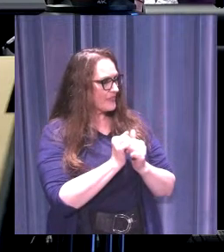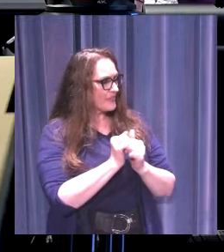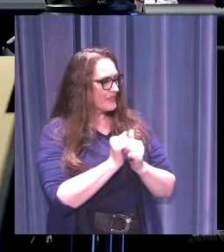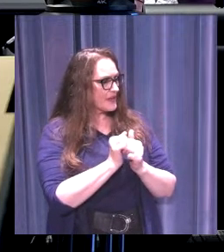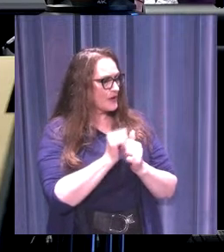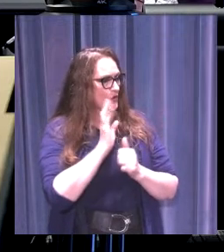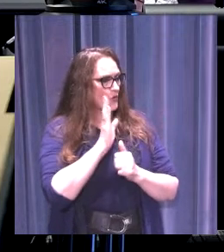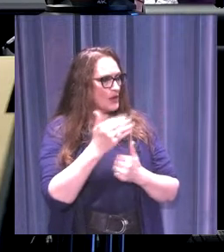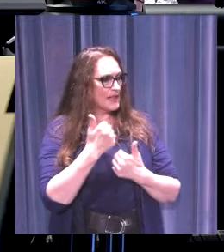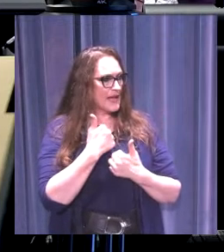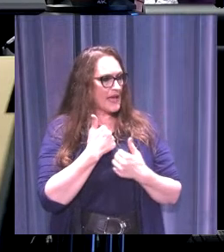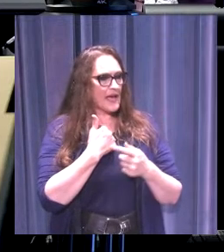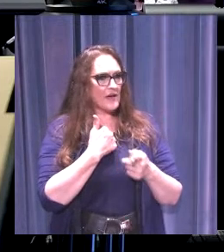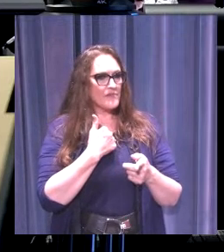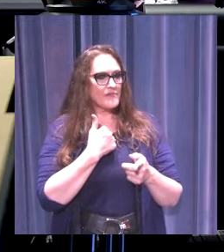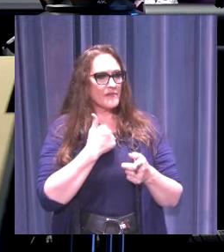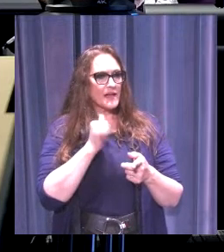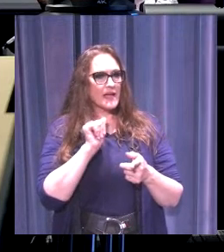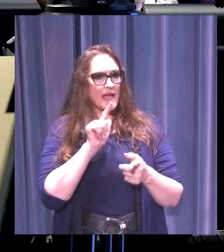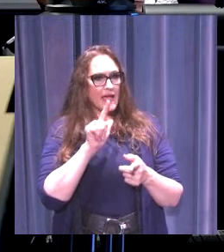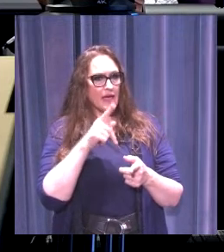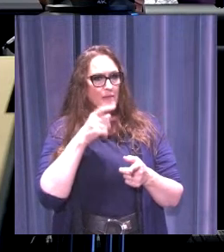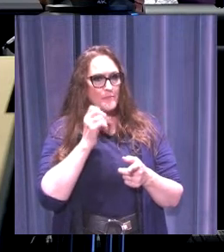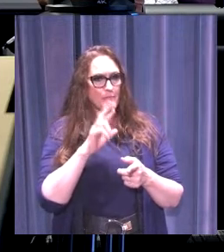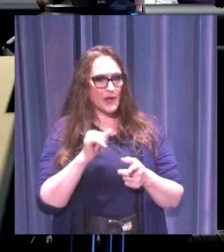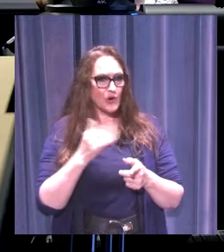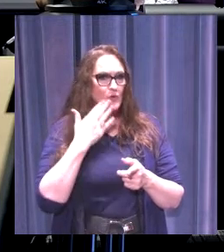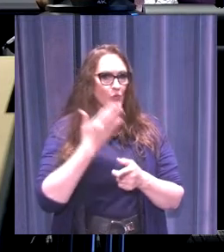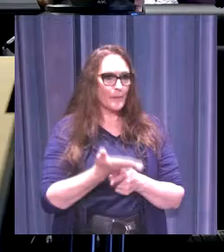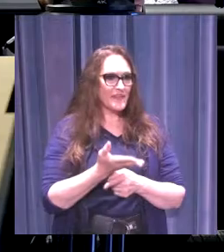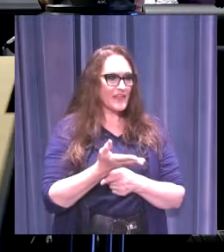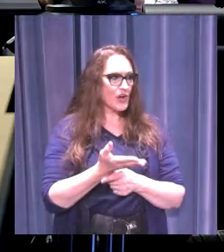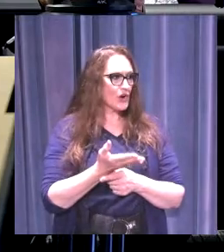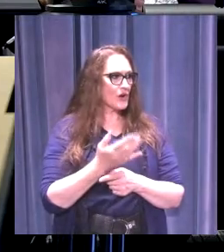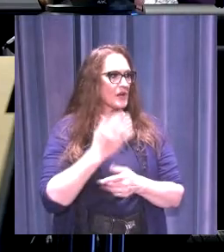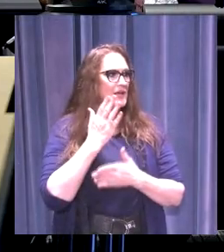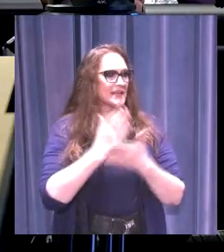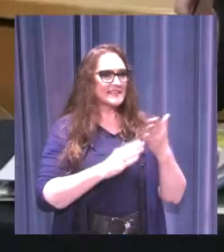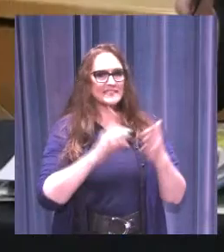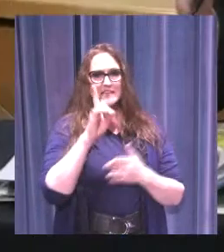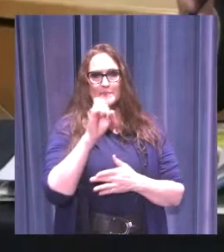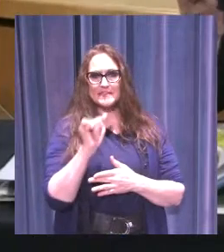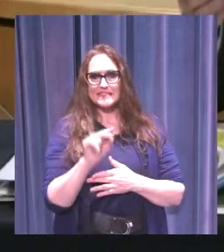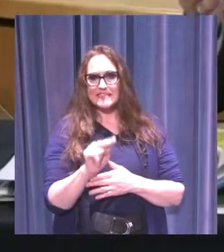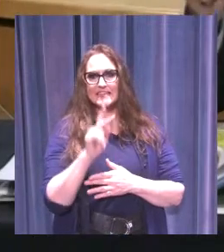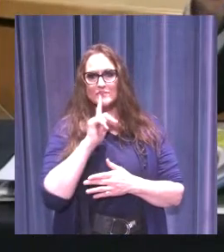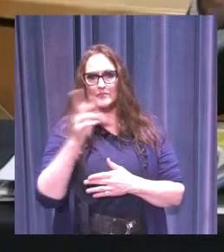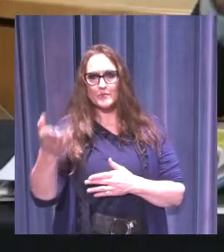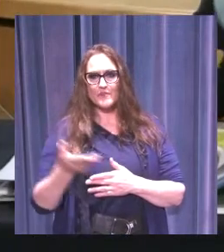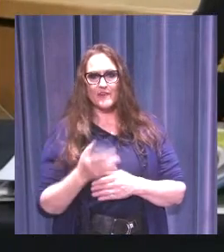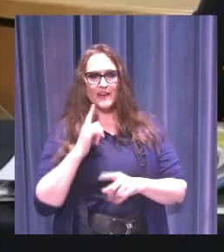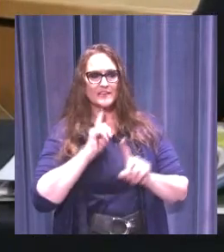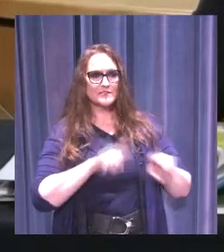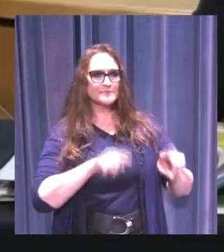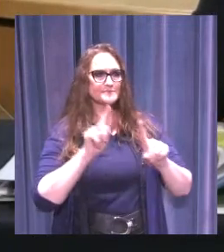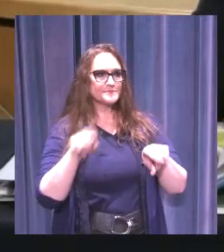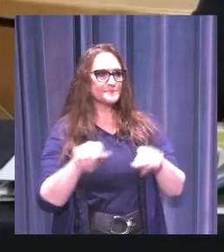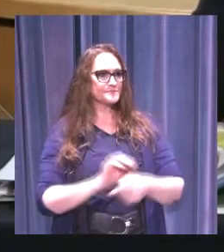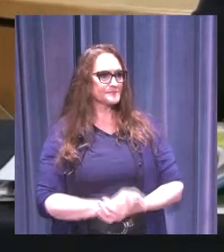We'll have Al Perry will be there. There's some of the deans that have been invited to attend.